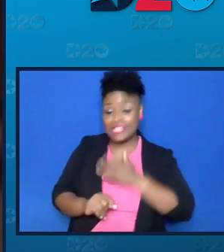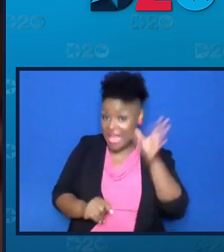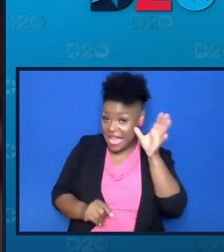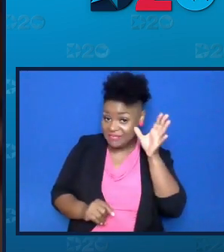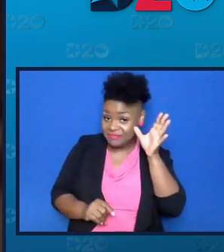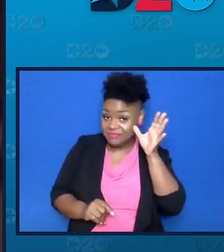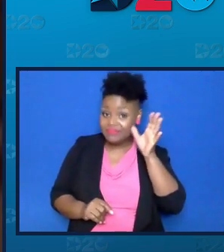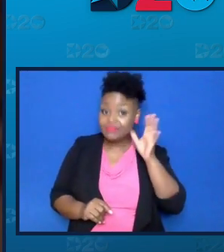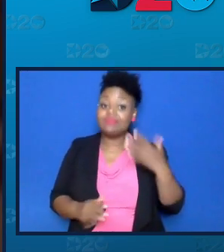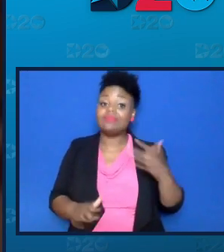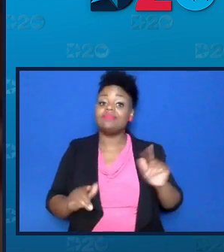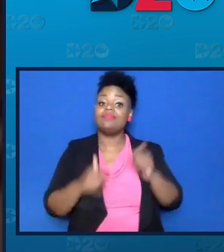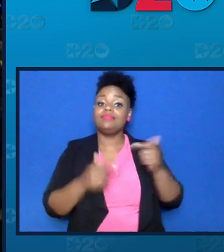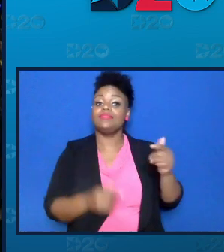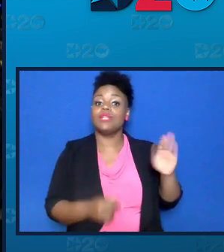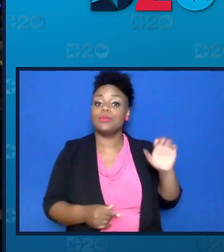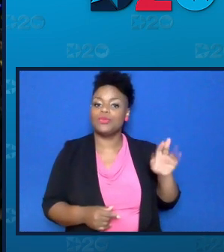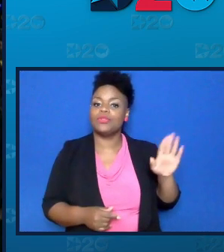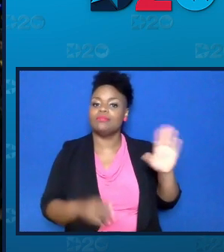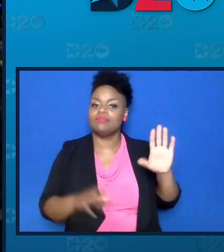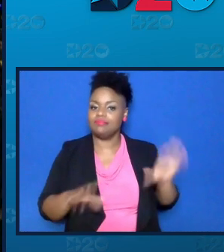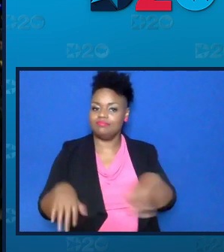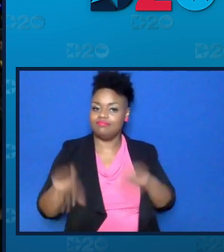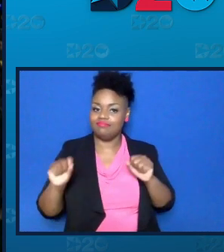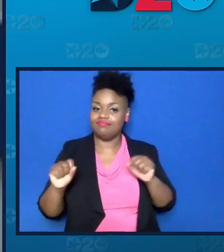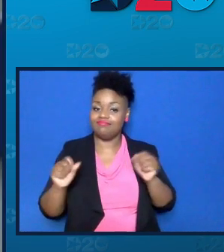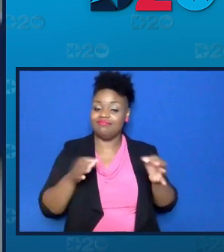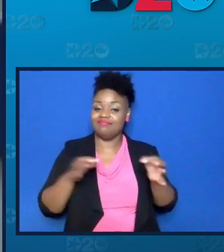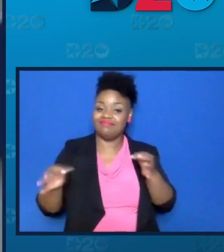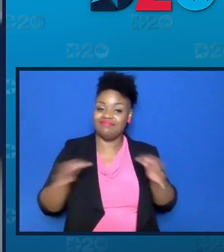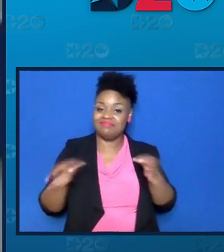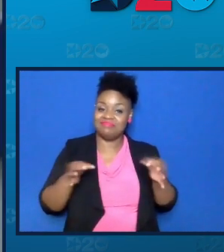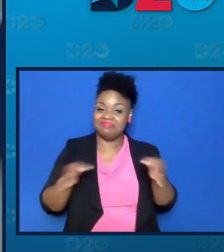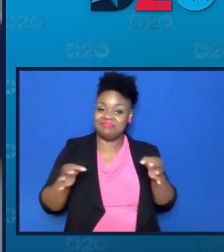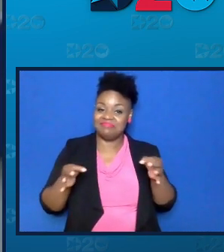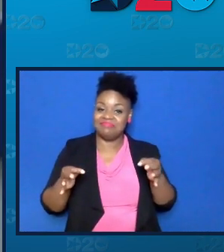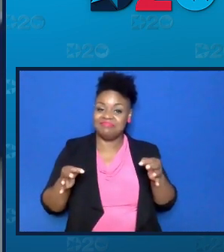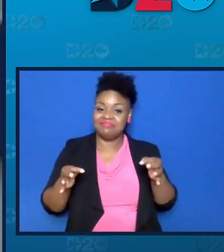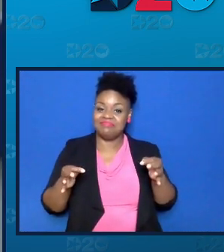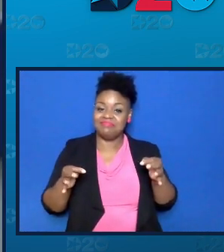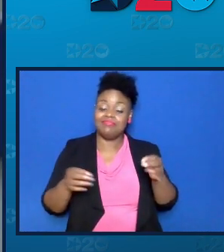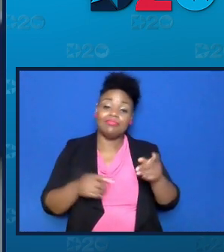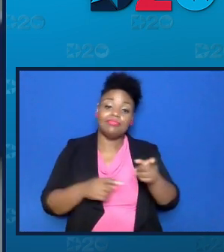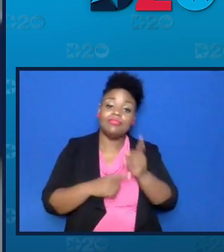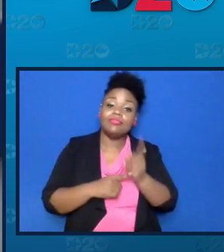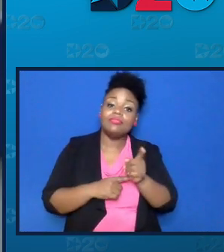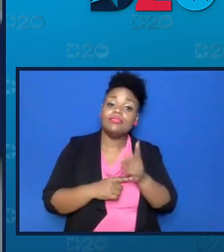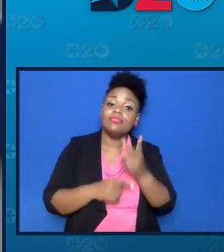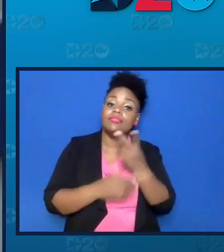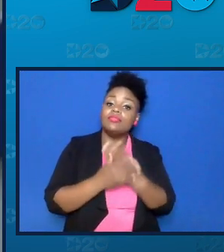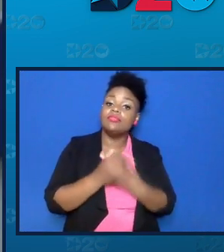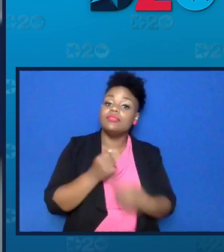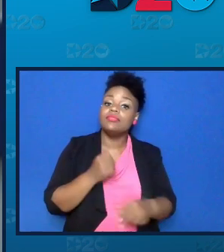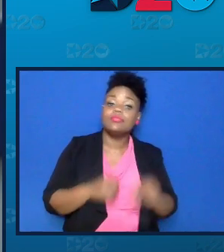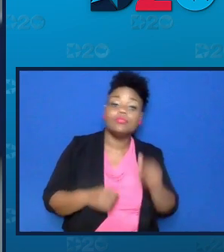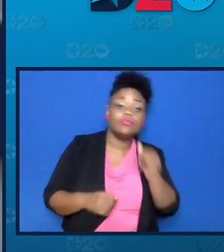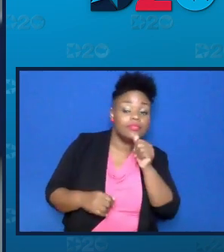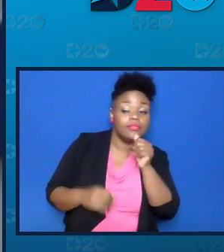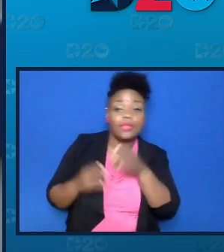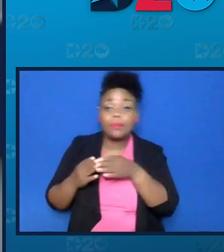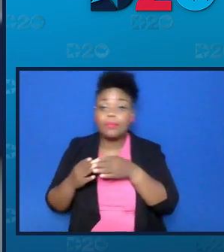Bo, take it away. In moments both public and private, he's the father I've always